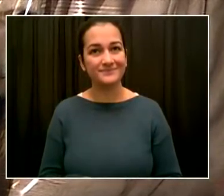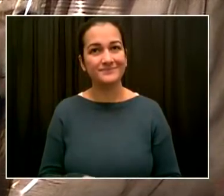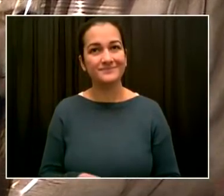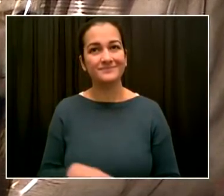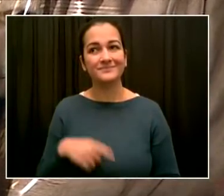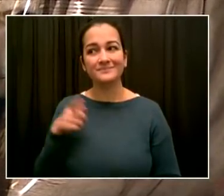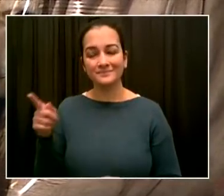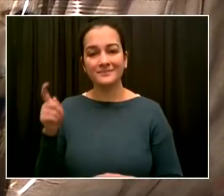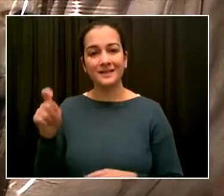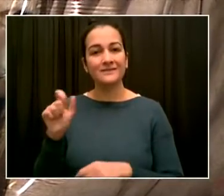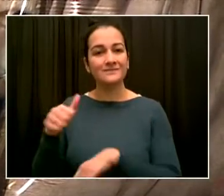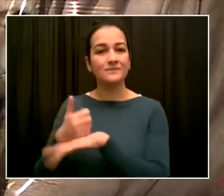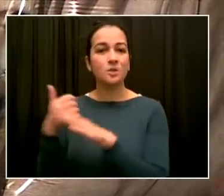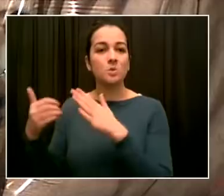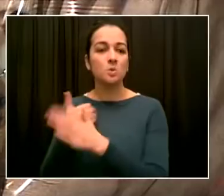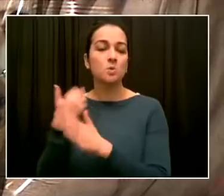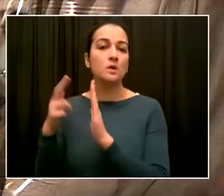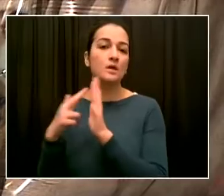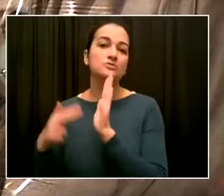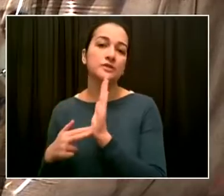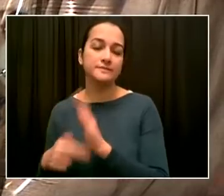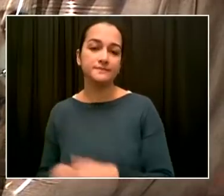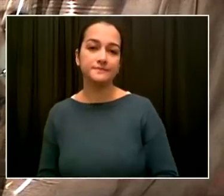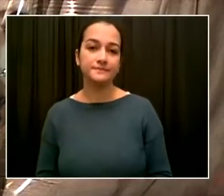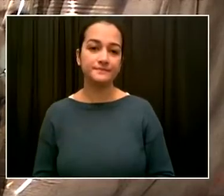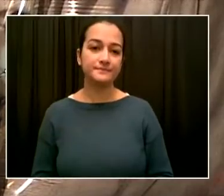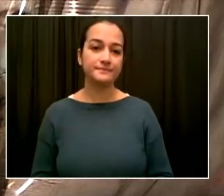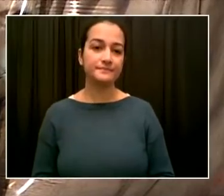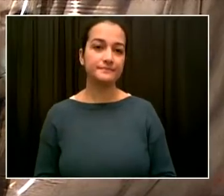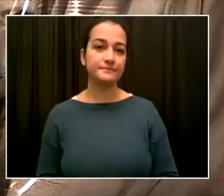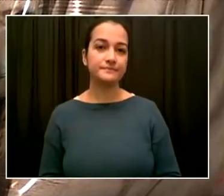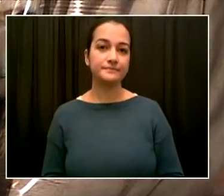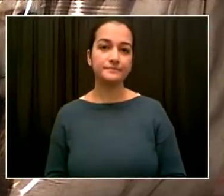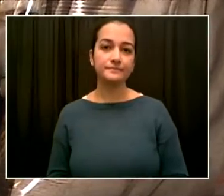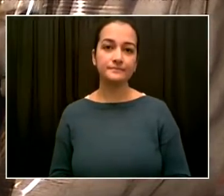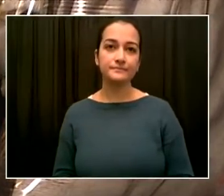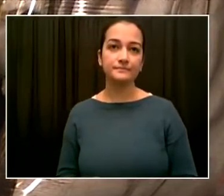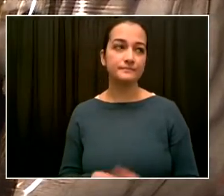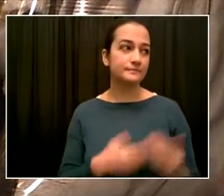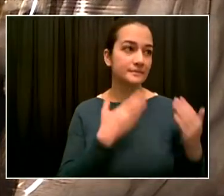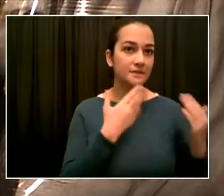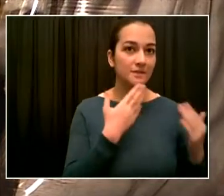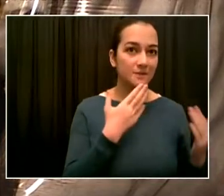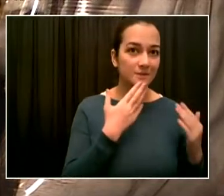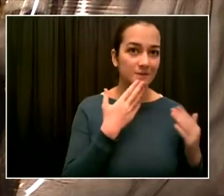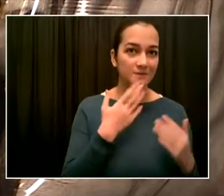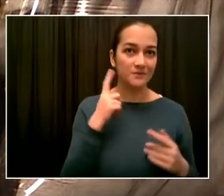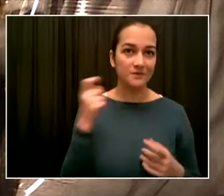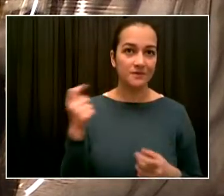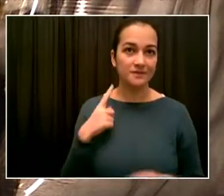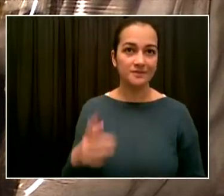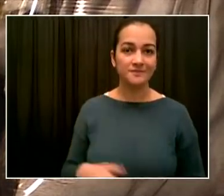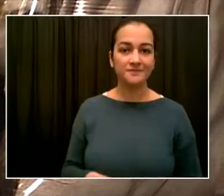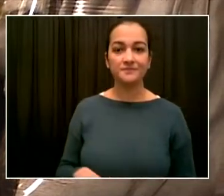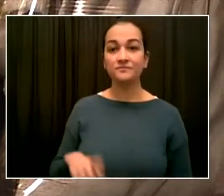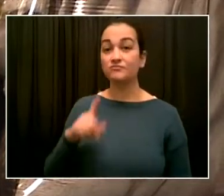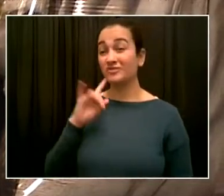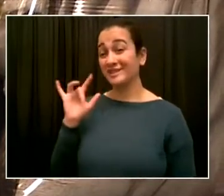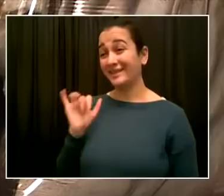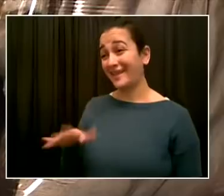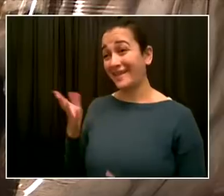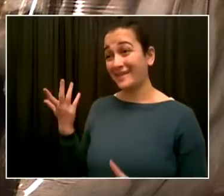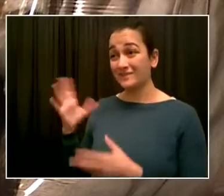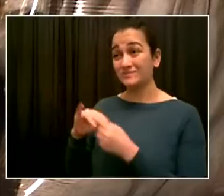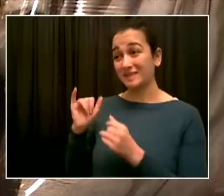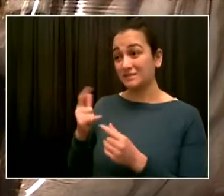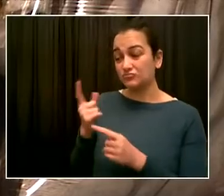happen, and it will happen. And so again, thank you, Jillian, for the question. It's an important question, but we want to make sure this has been the template we've used throughout the